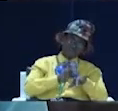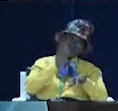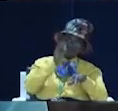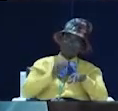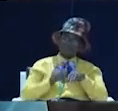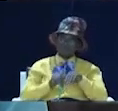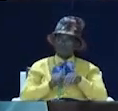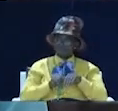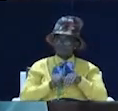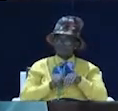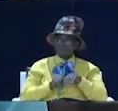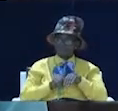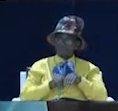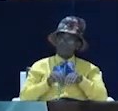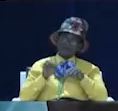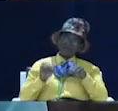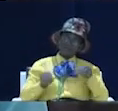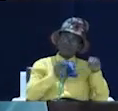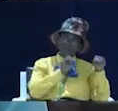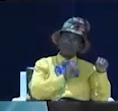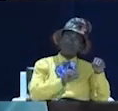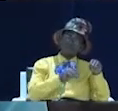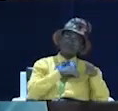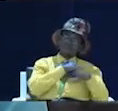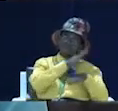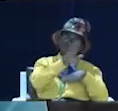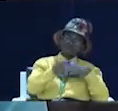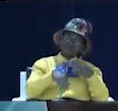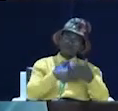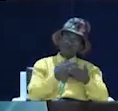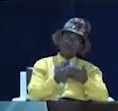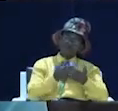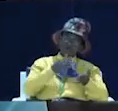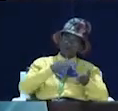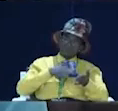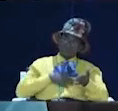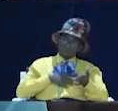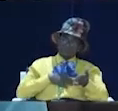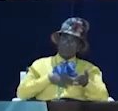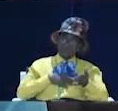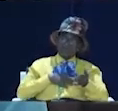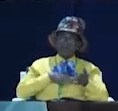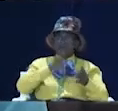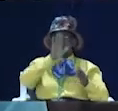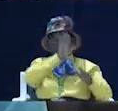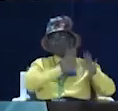Put all my problems under your feet permanently.